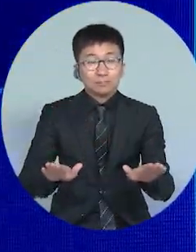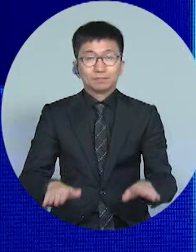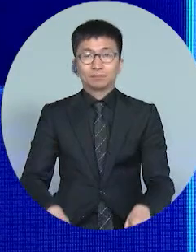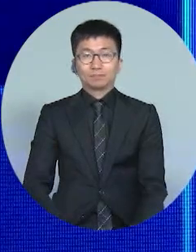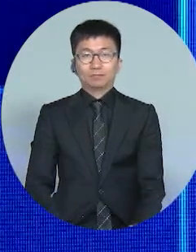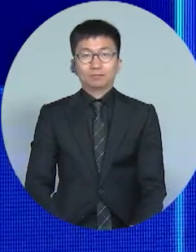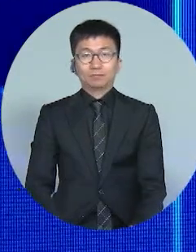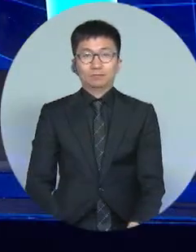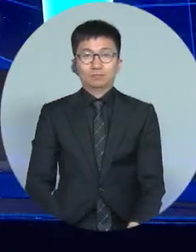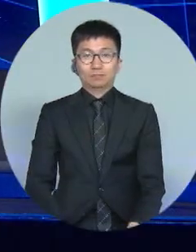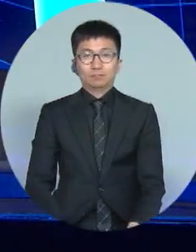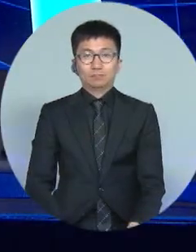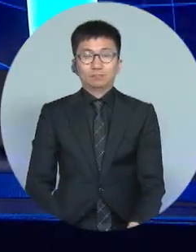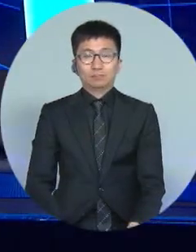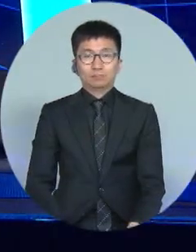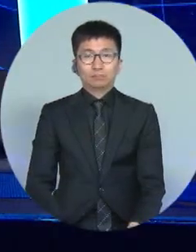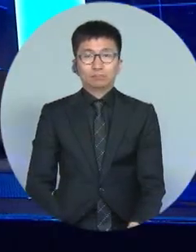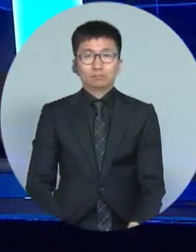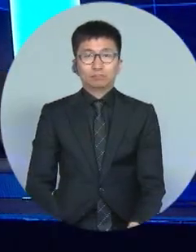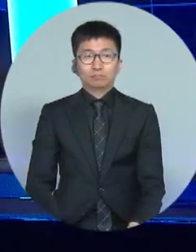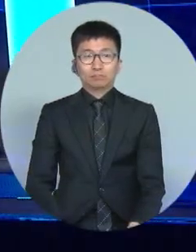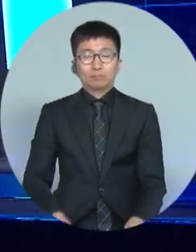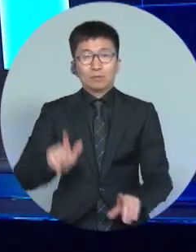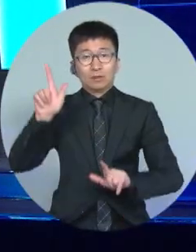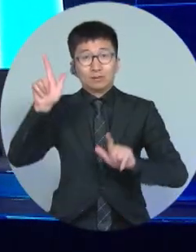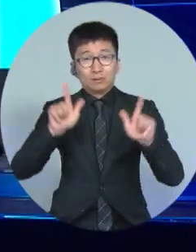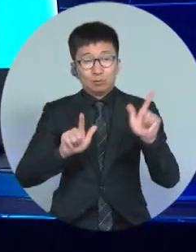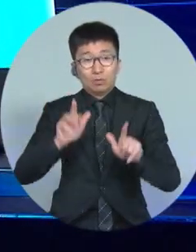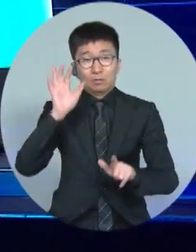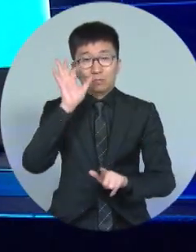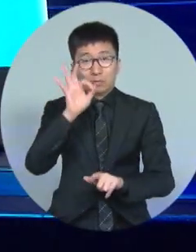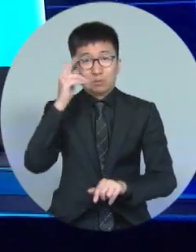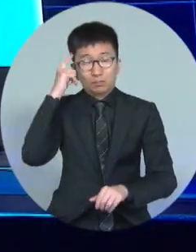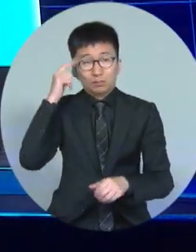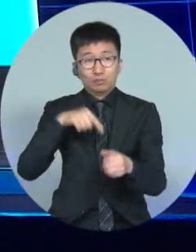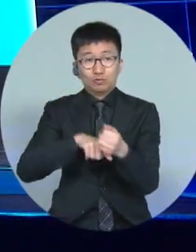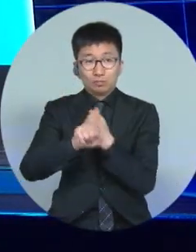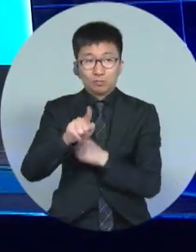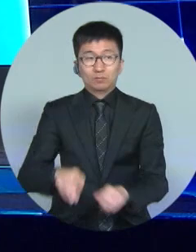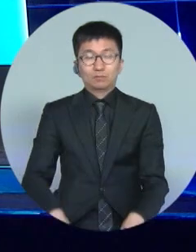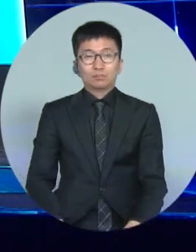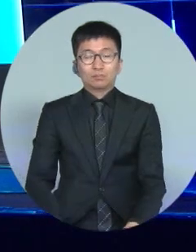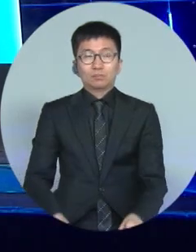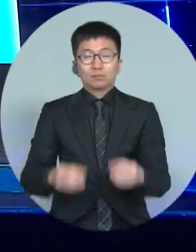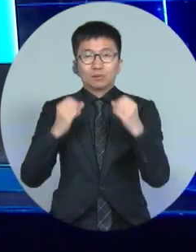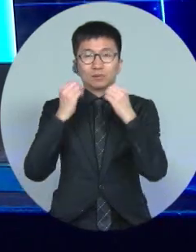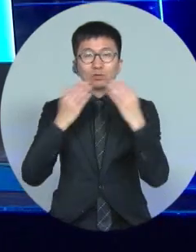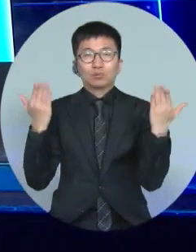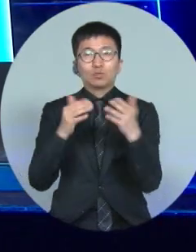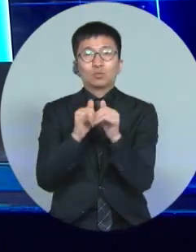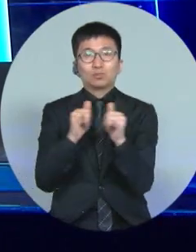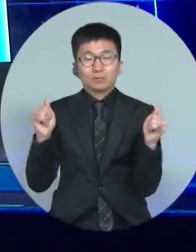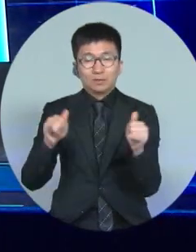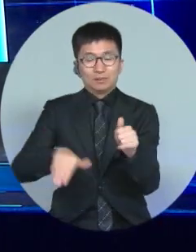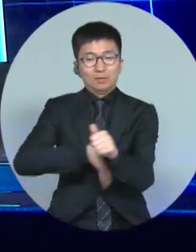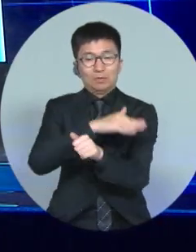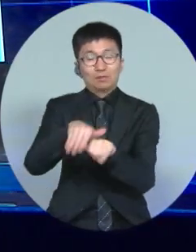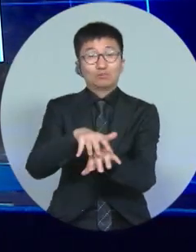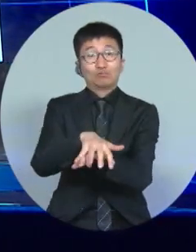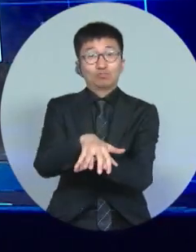global class structure. A class structure which had a plutocracy at the